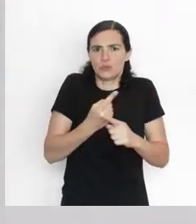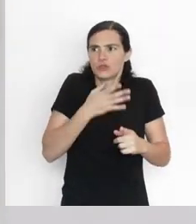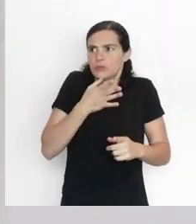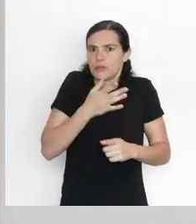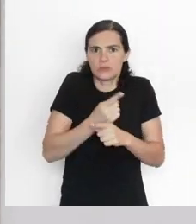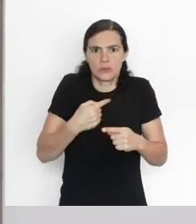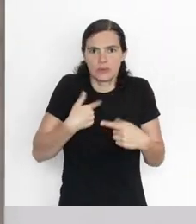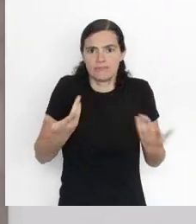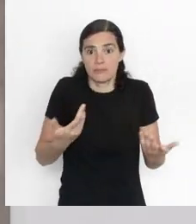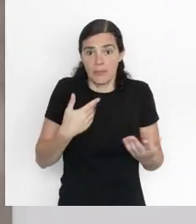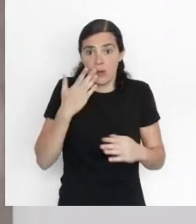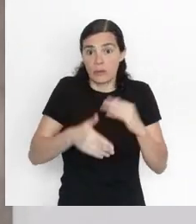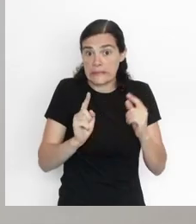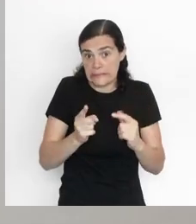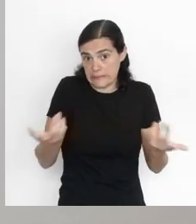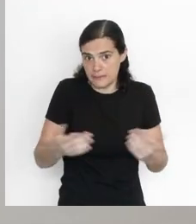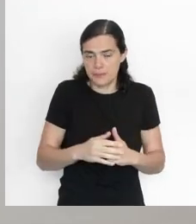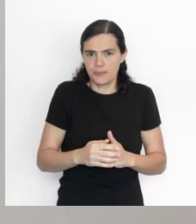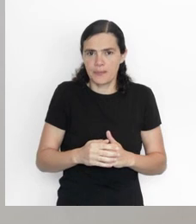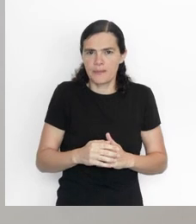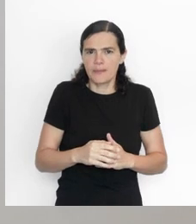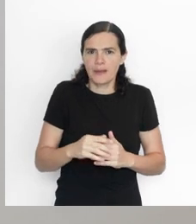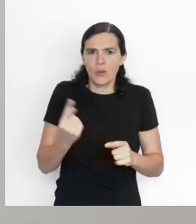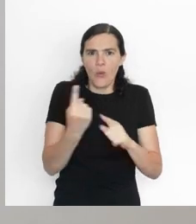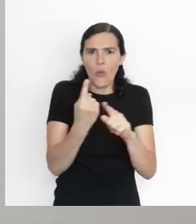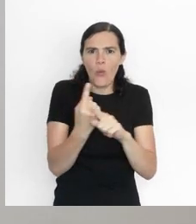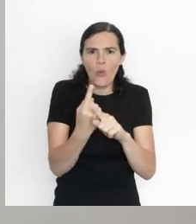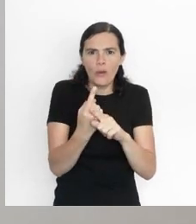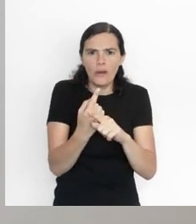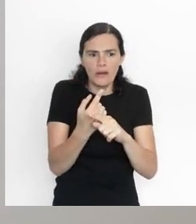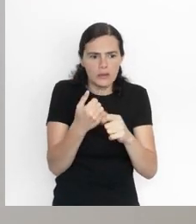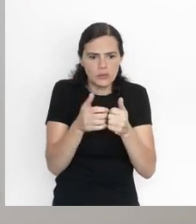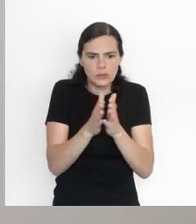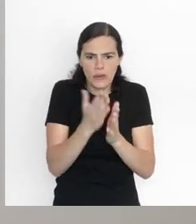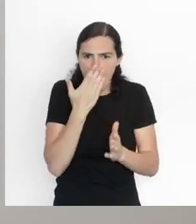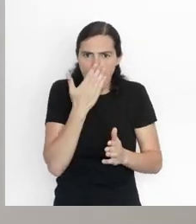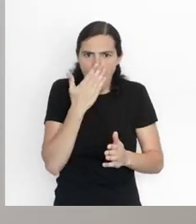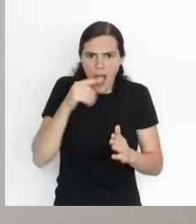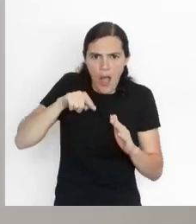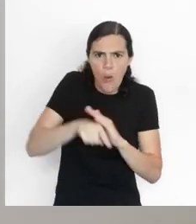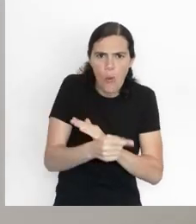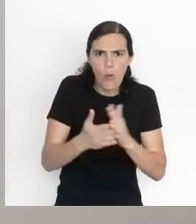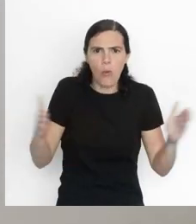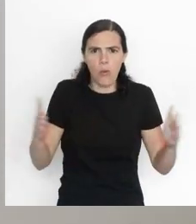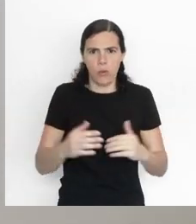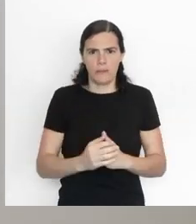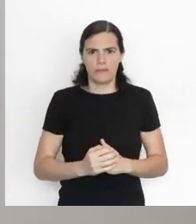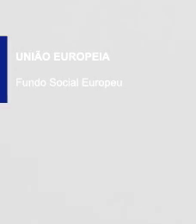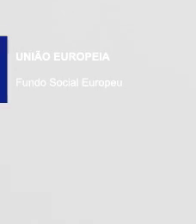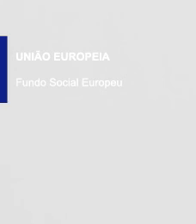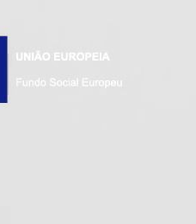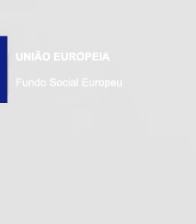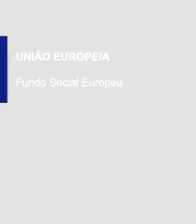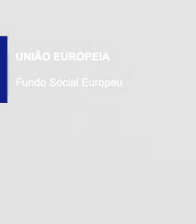Don't ask me to explain why. That's what art does to you. It makes everything looks deeper and bigger.